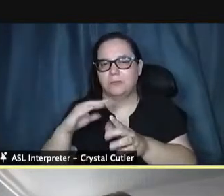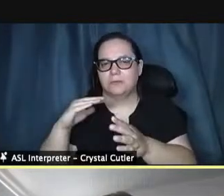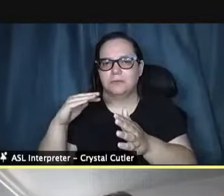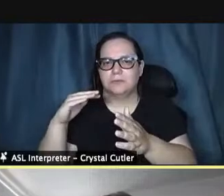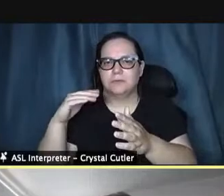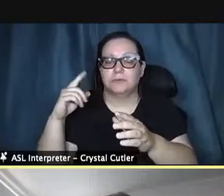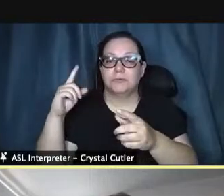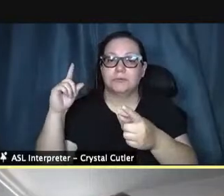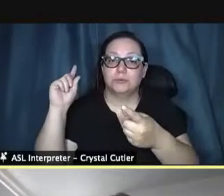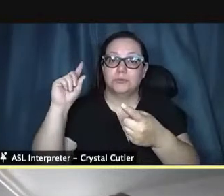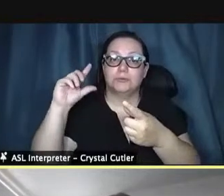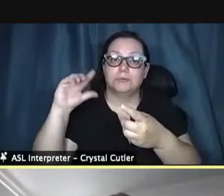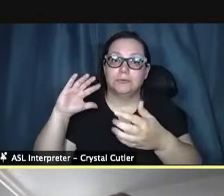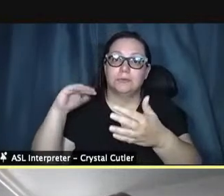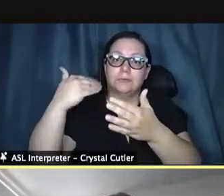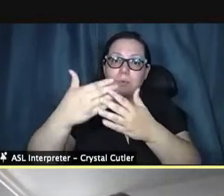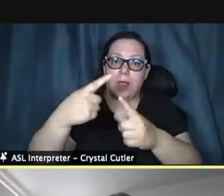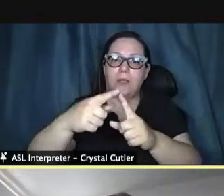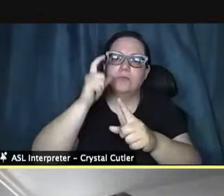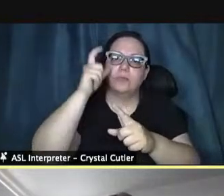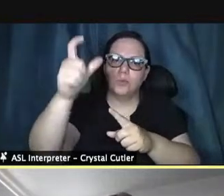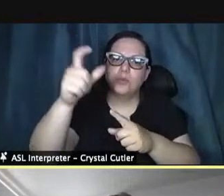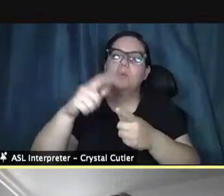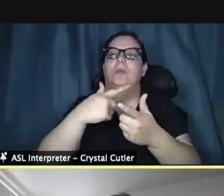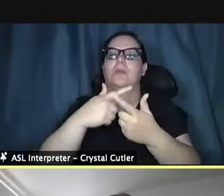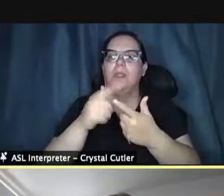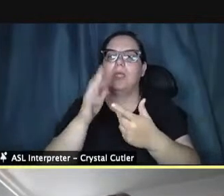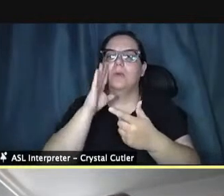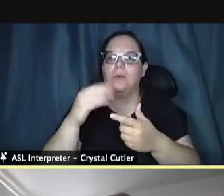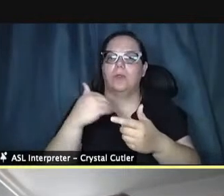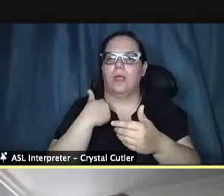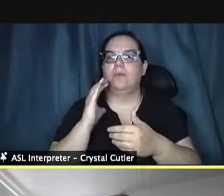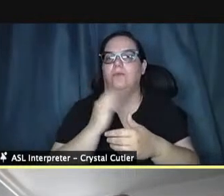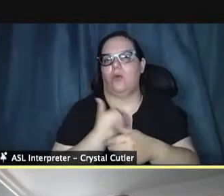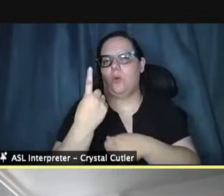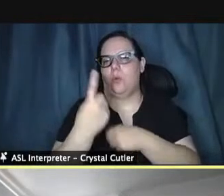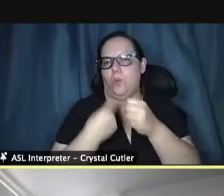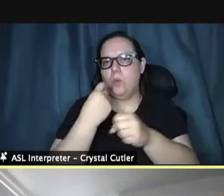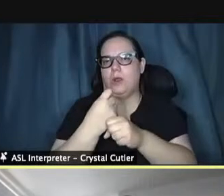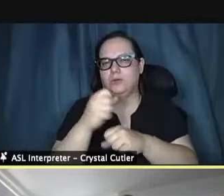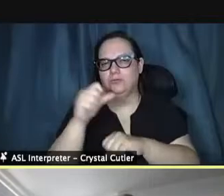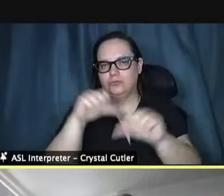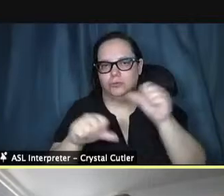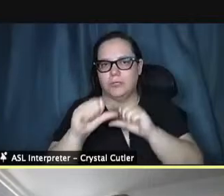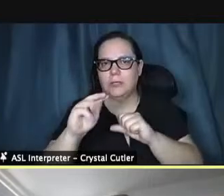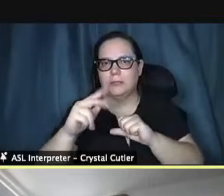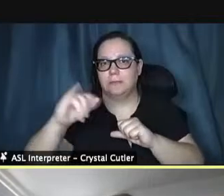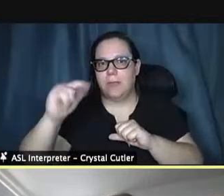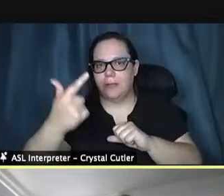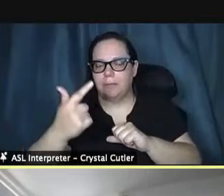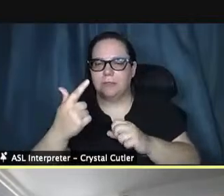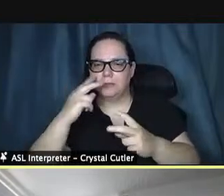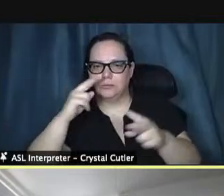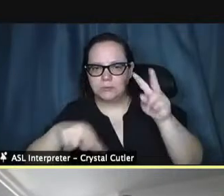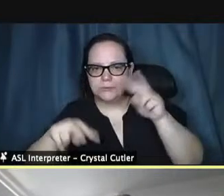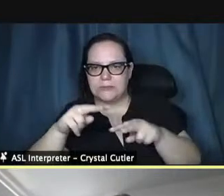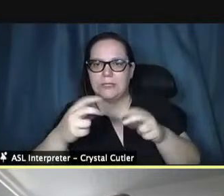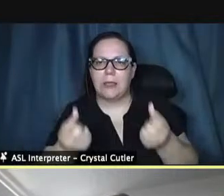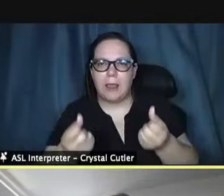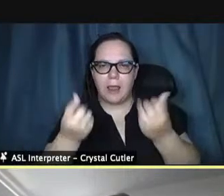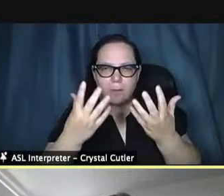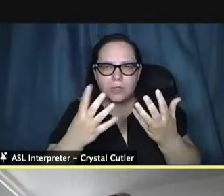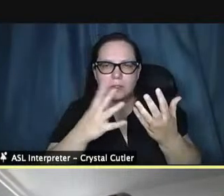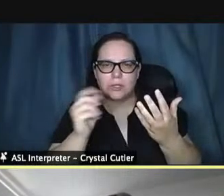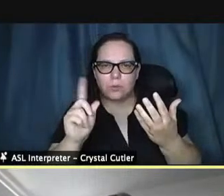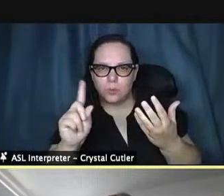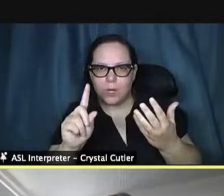1-year science mission for mapping the form, abundance, and distribution of water. How do we do that? Well, it's these nested data